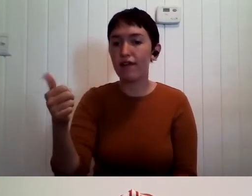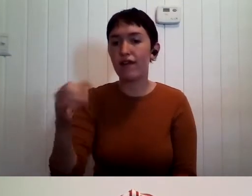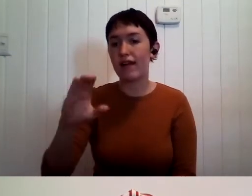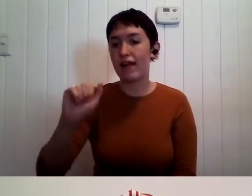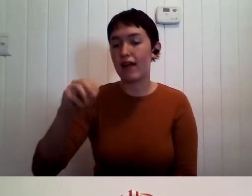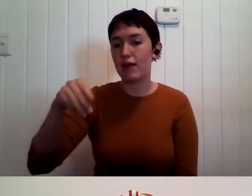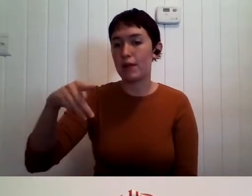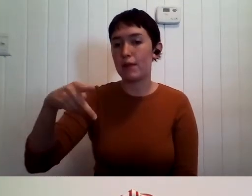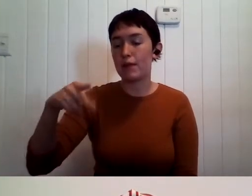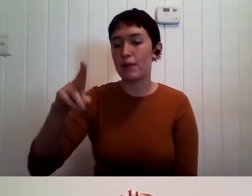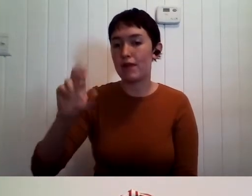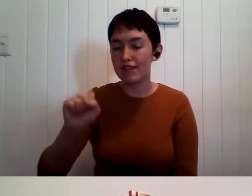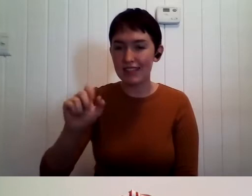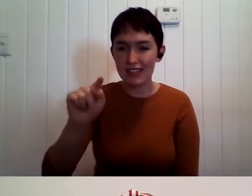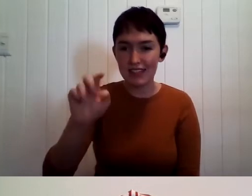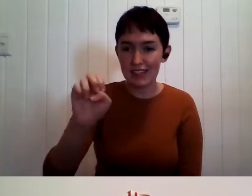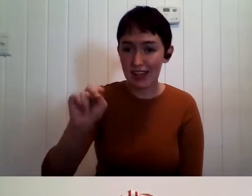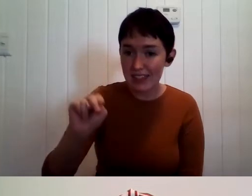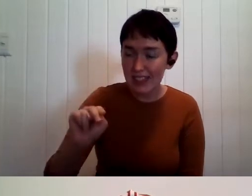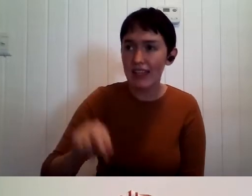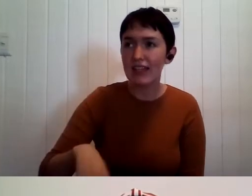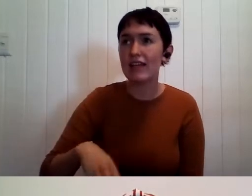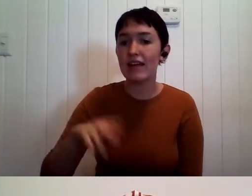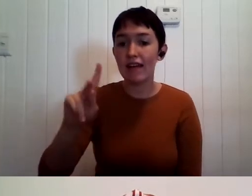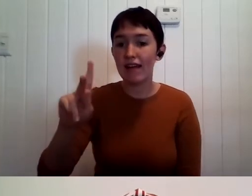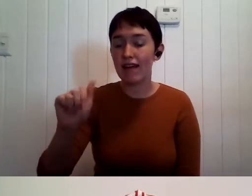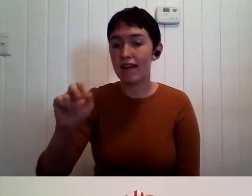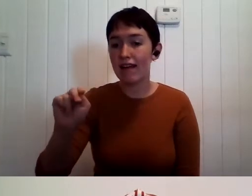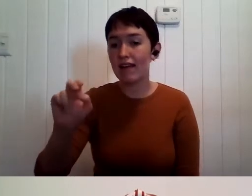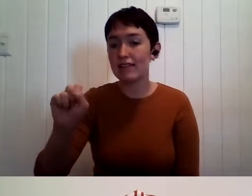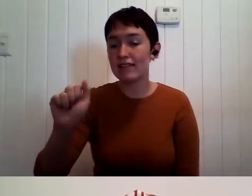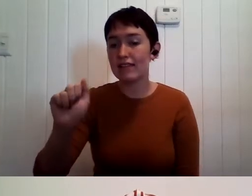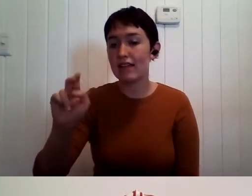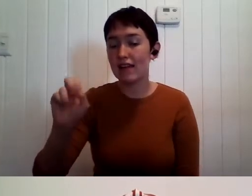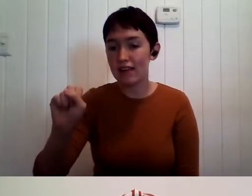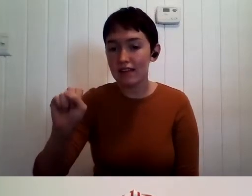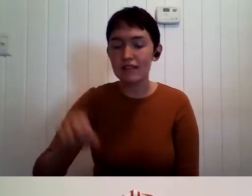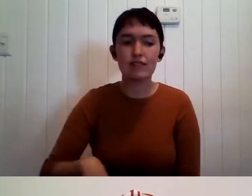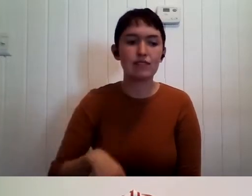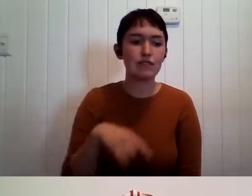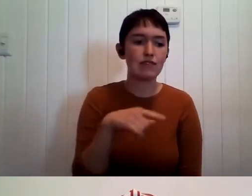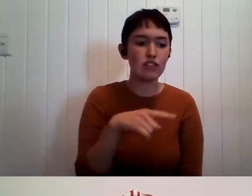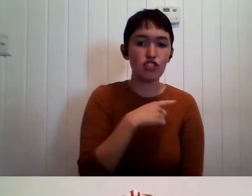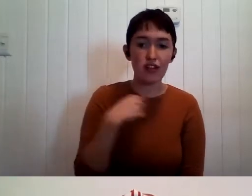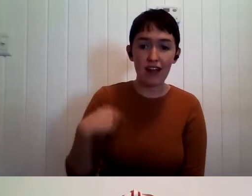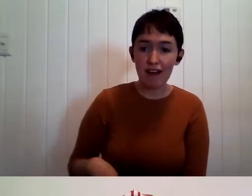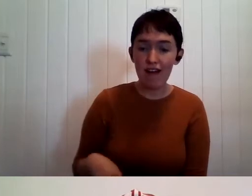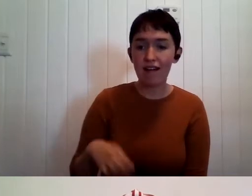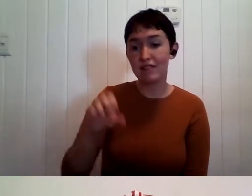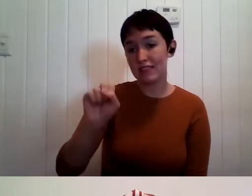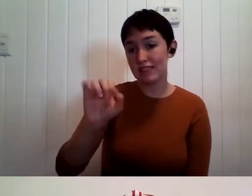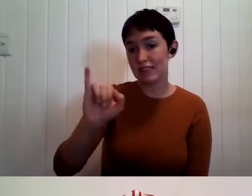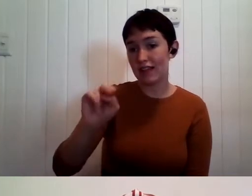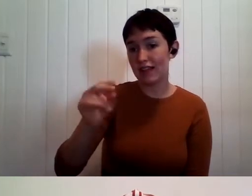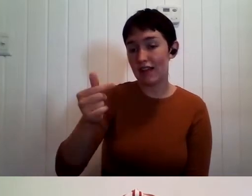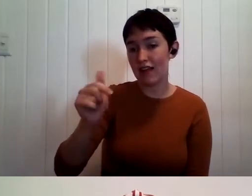I think maybe in Kansas and all over China and Singapore and the UK.